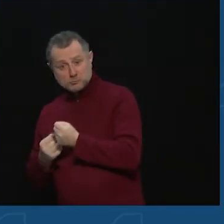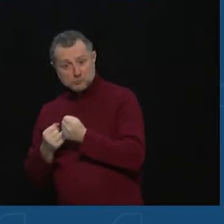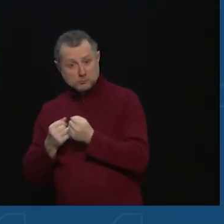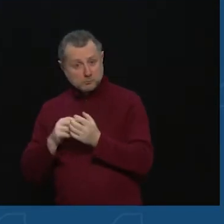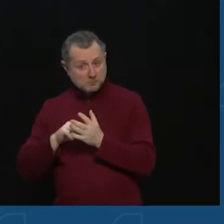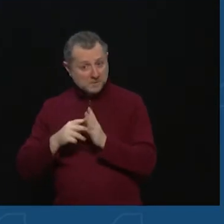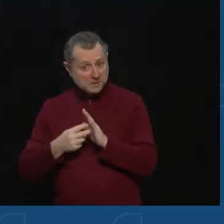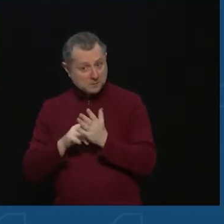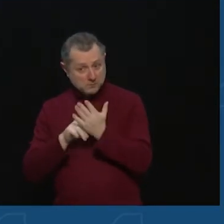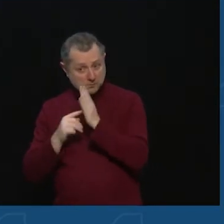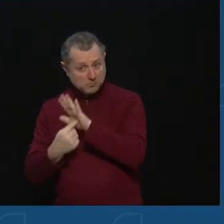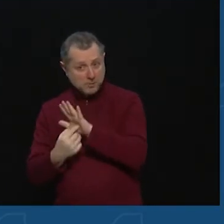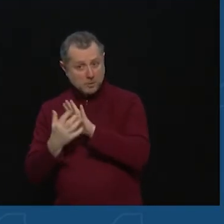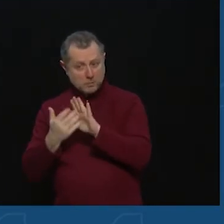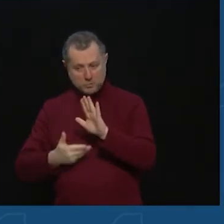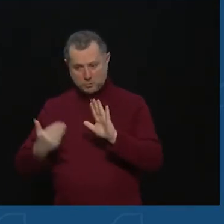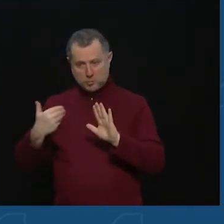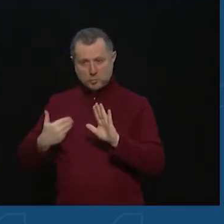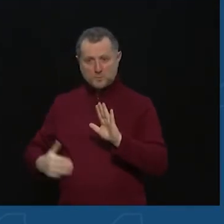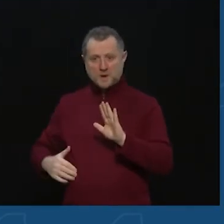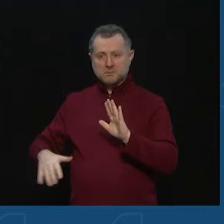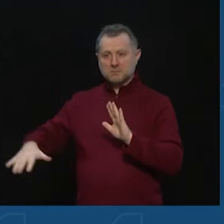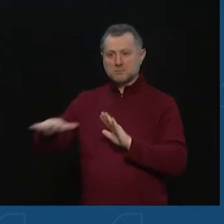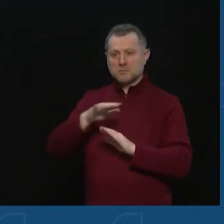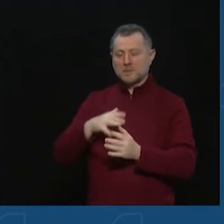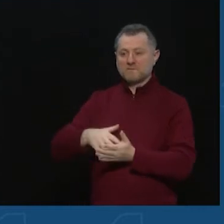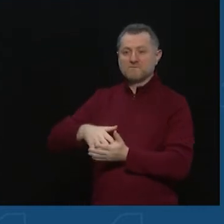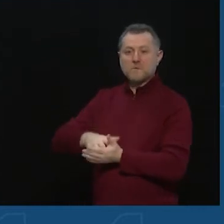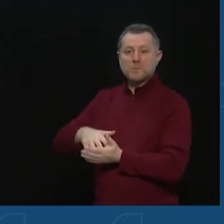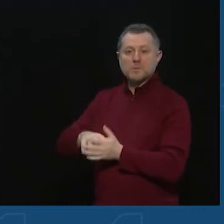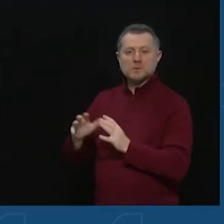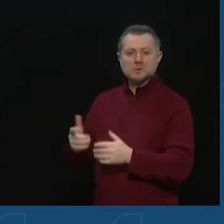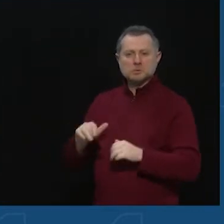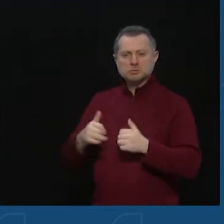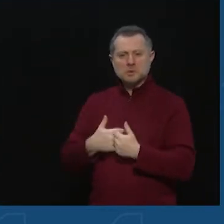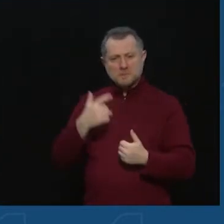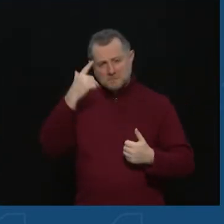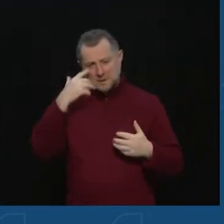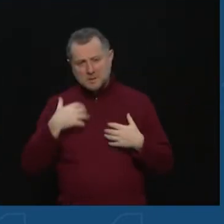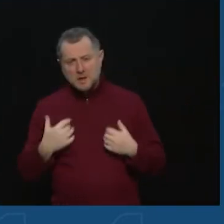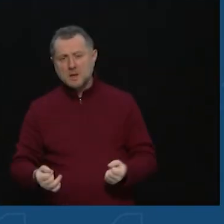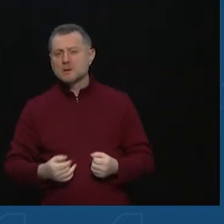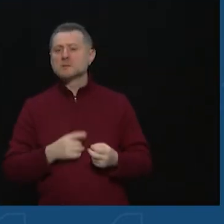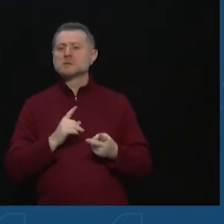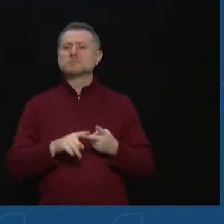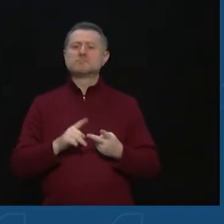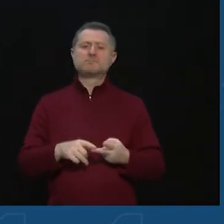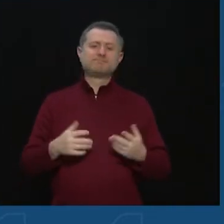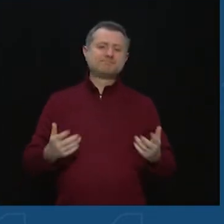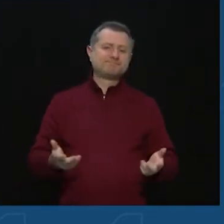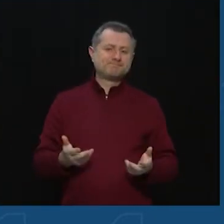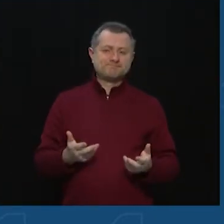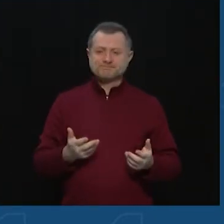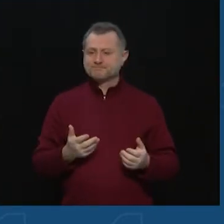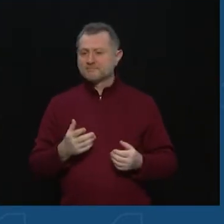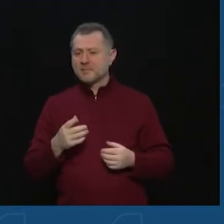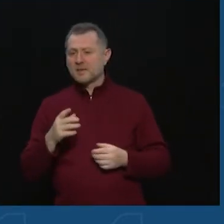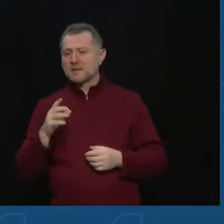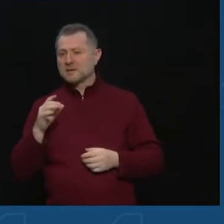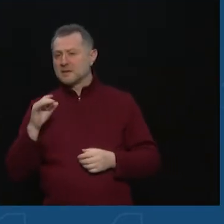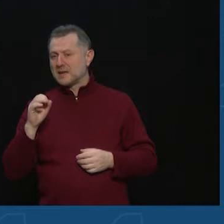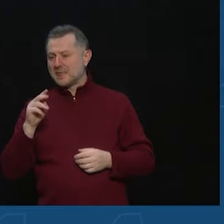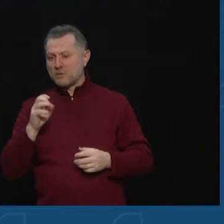condition and our challenges with mental health, substance abuse, domestic violence, and all forms of